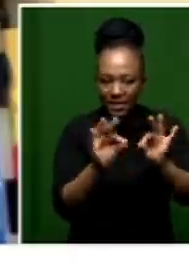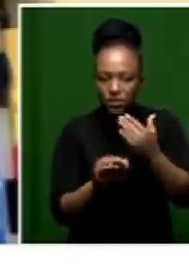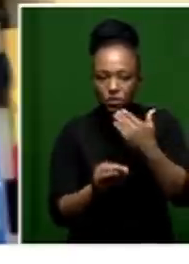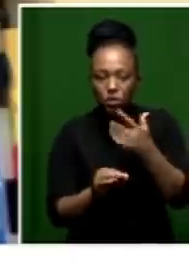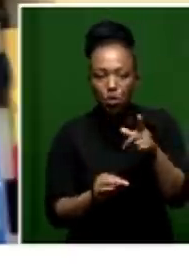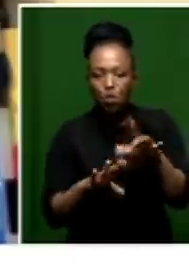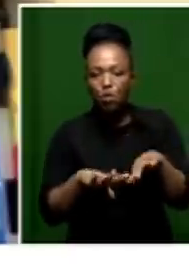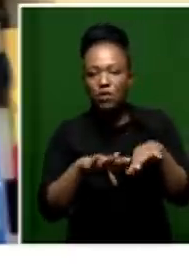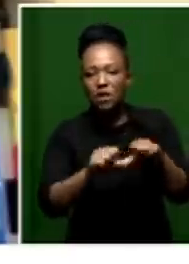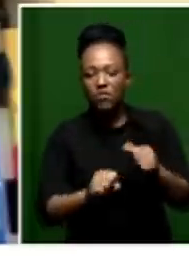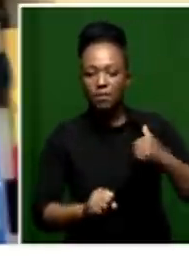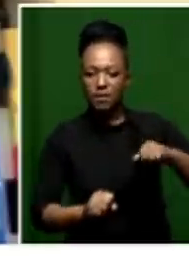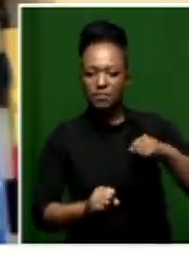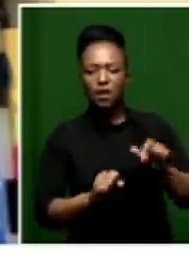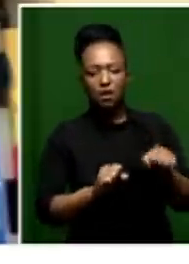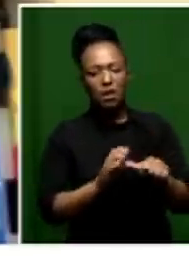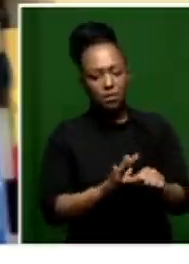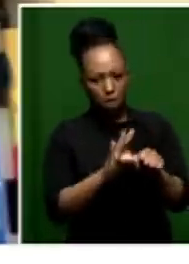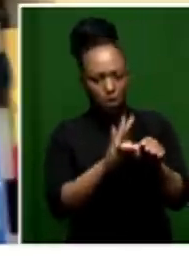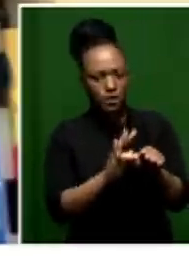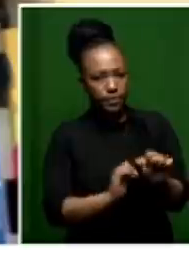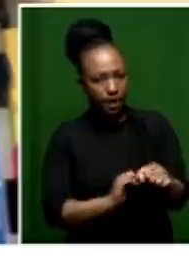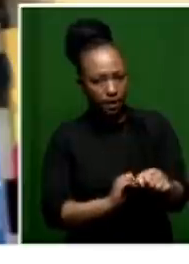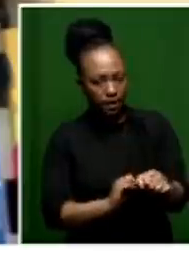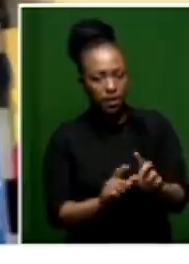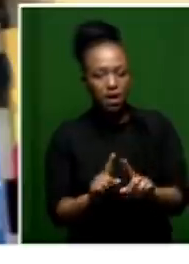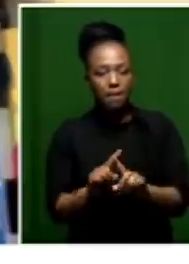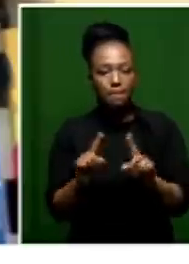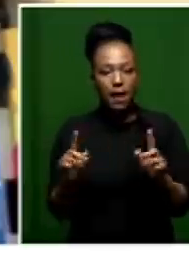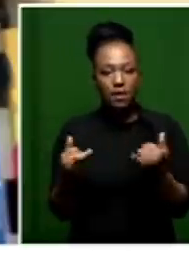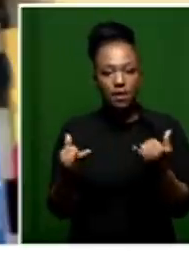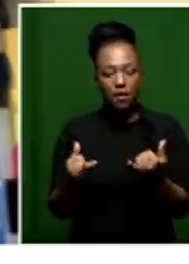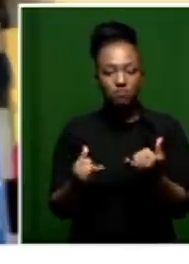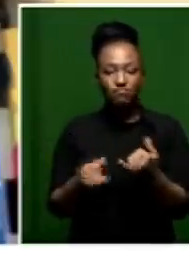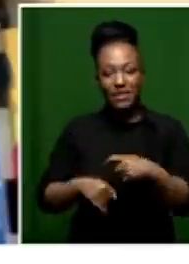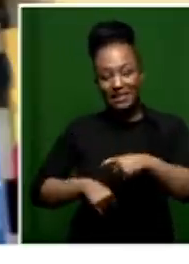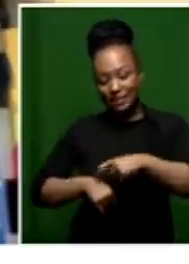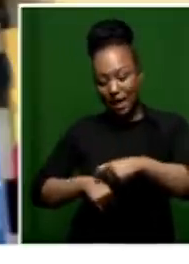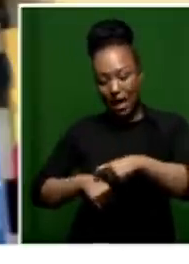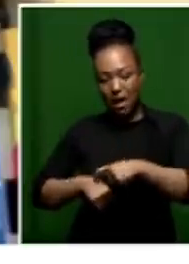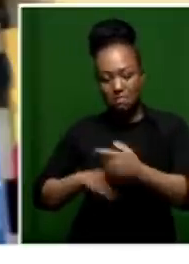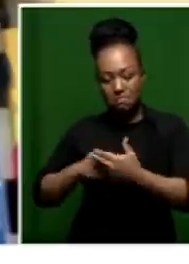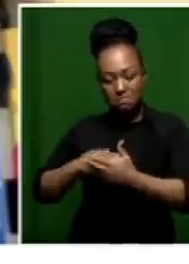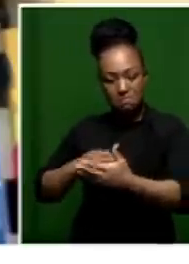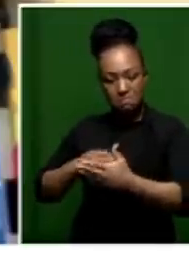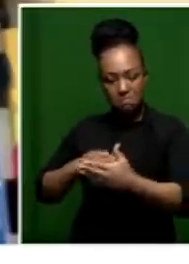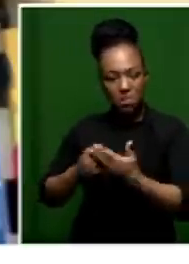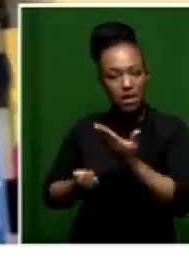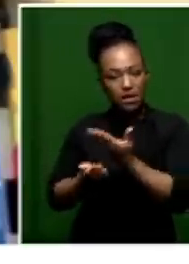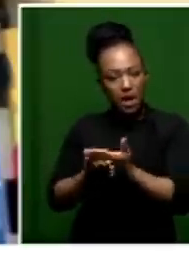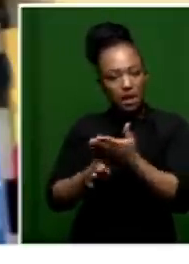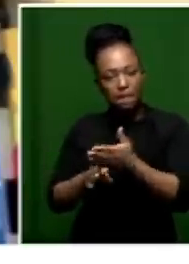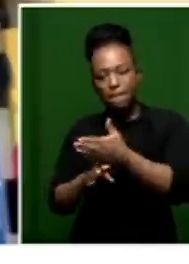metros is important, yeah. But the kind of prediction of the time between the waves, it came much before